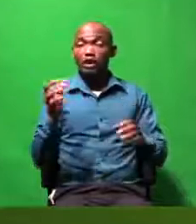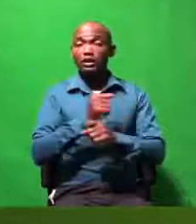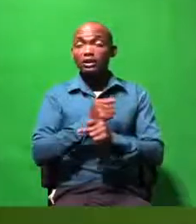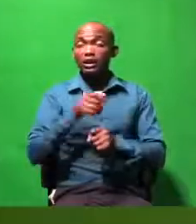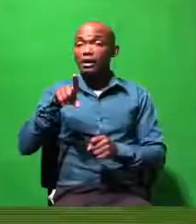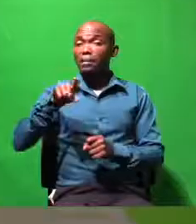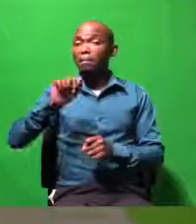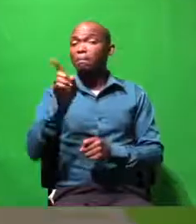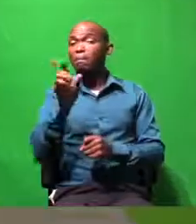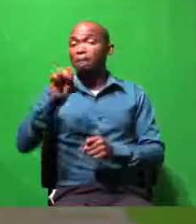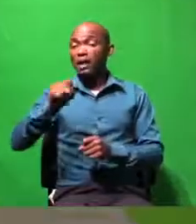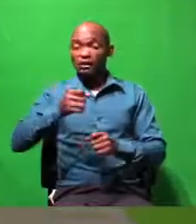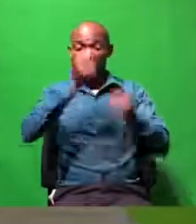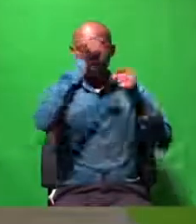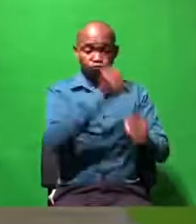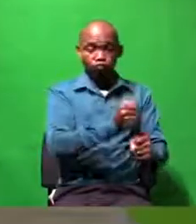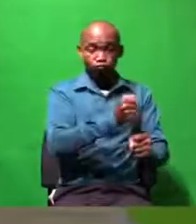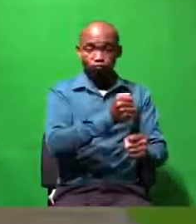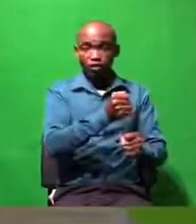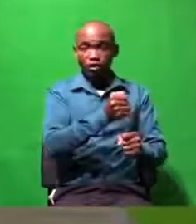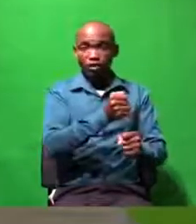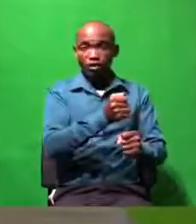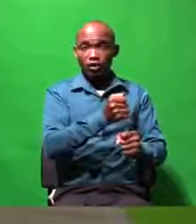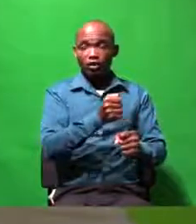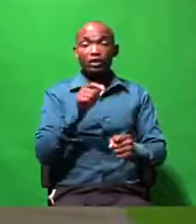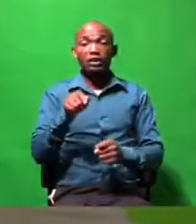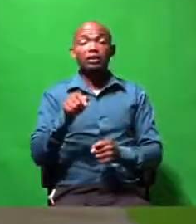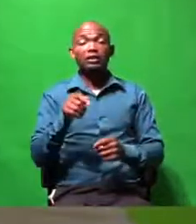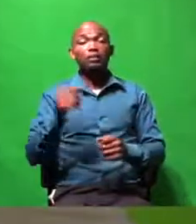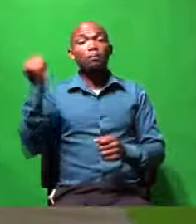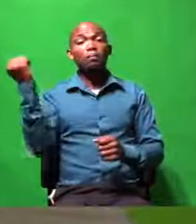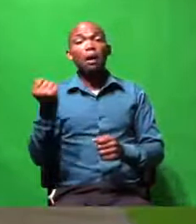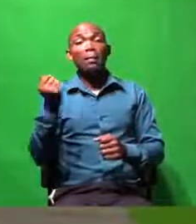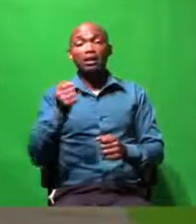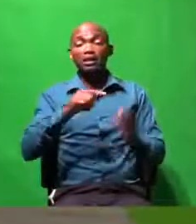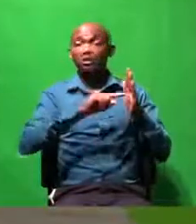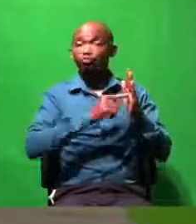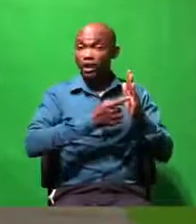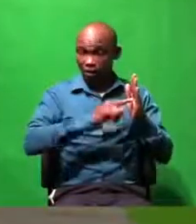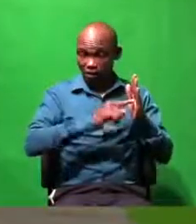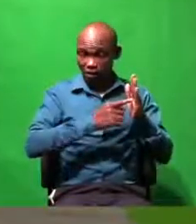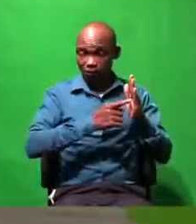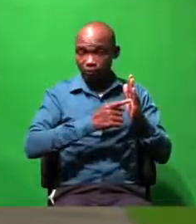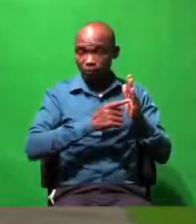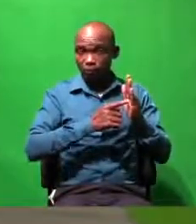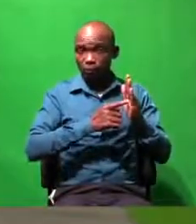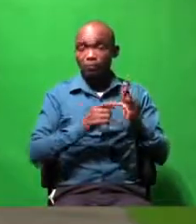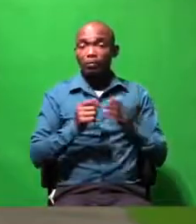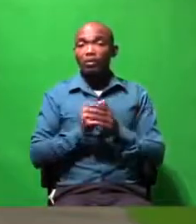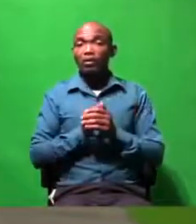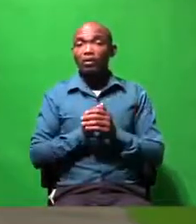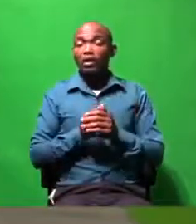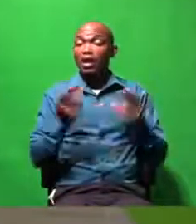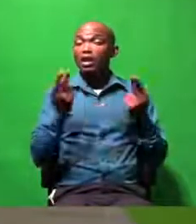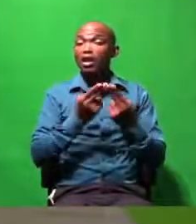a first position, you can take a peg, and in the last position, you can put your peg. So we can know this is a distance of 10 centimeters.